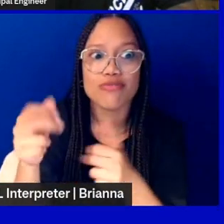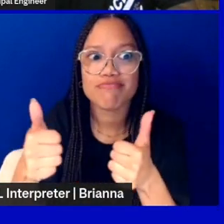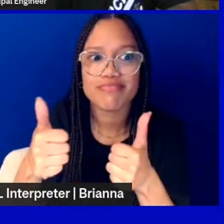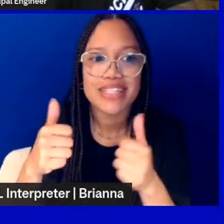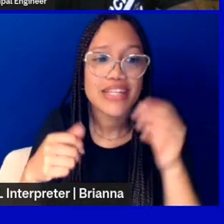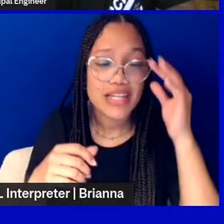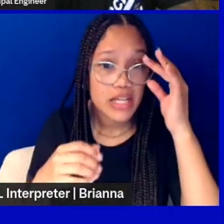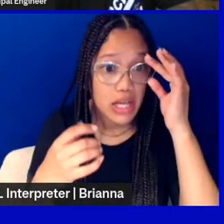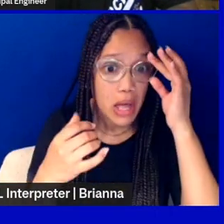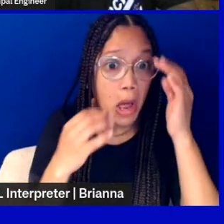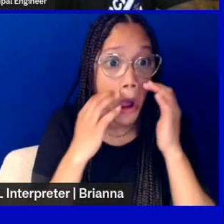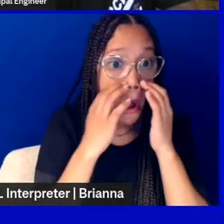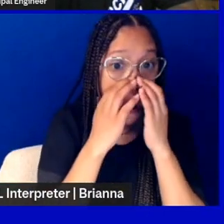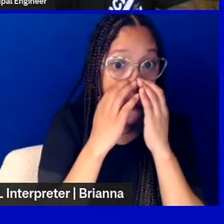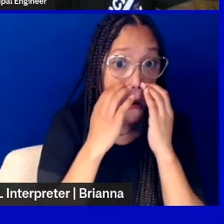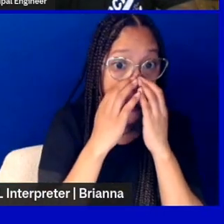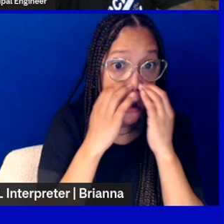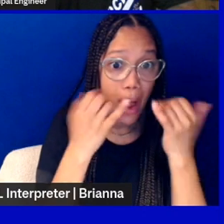we see the bucket,